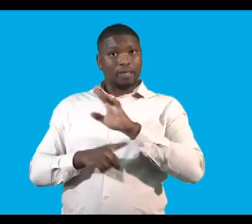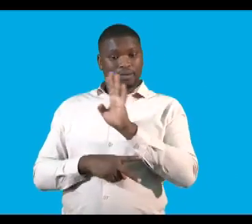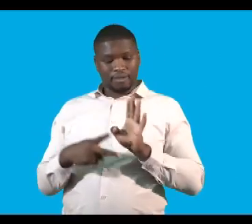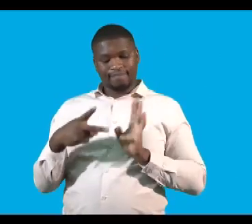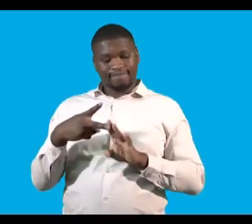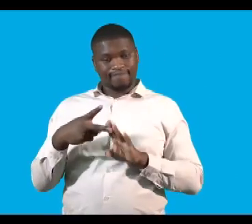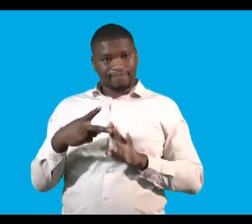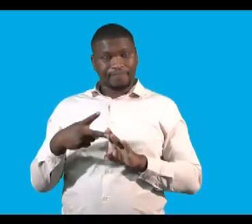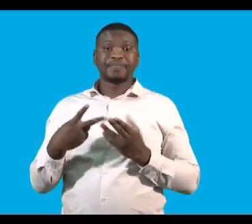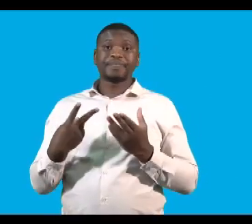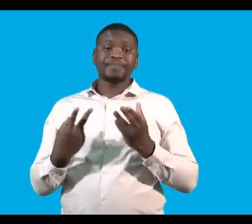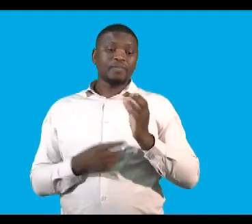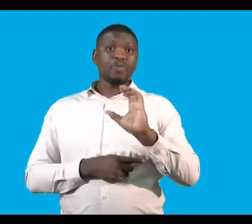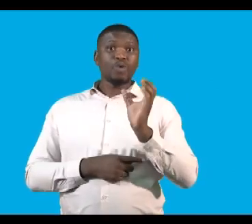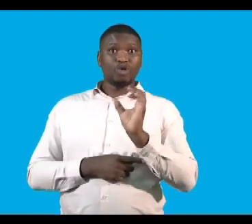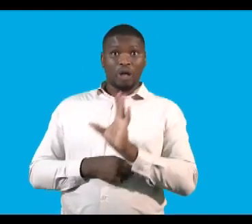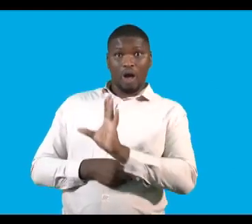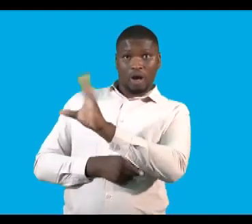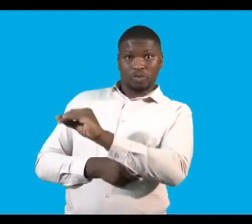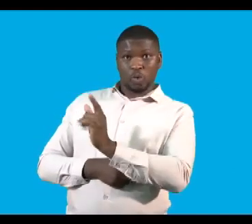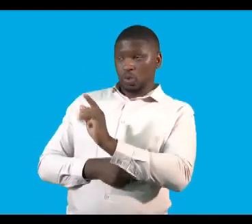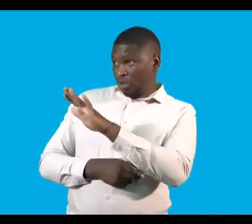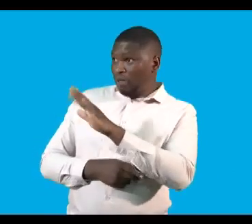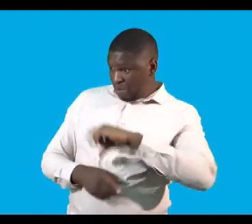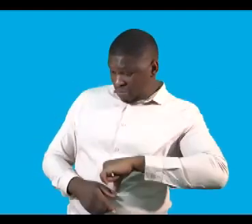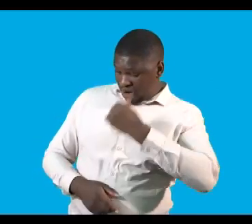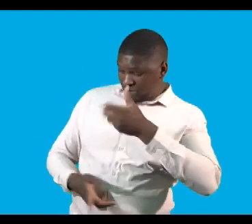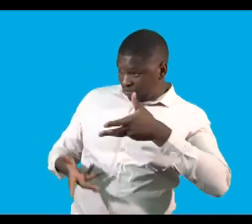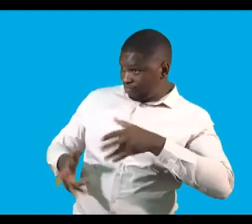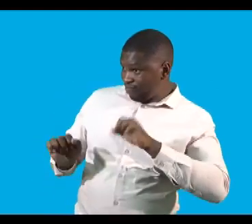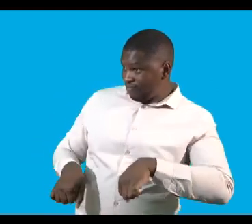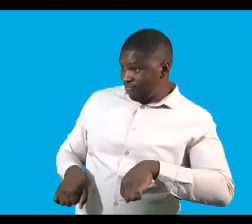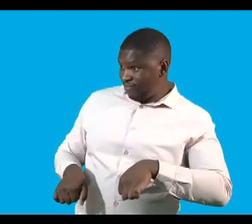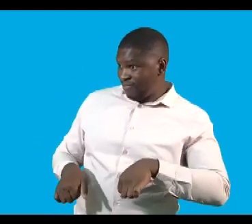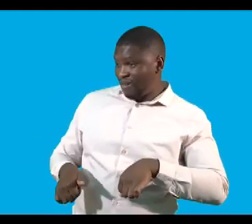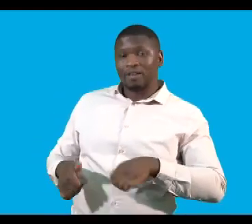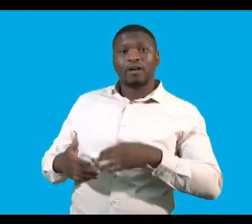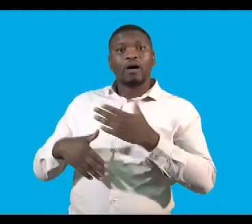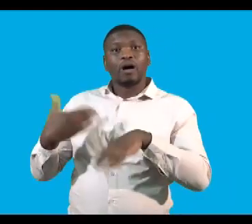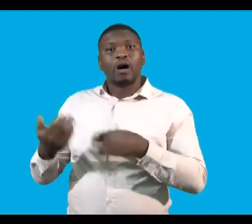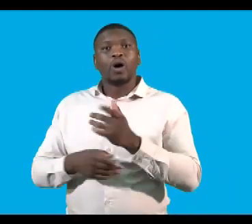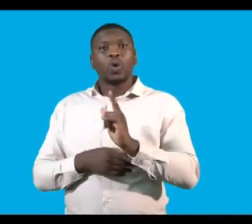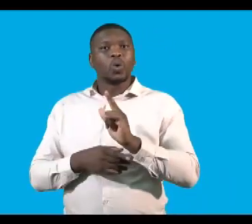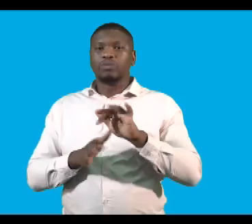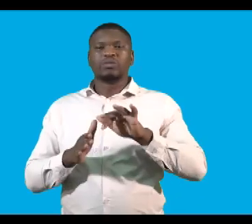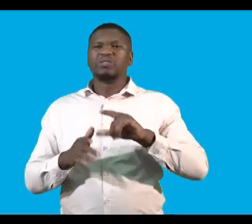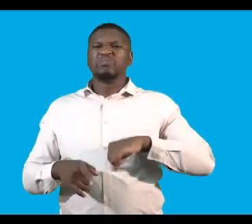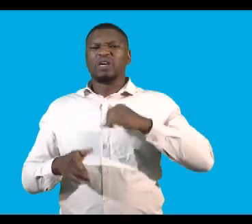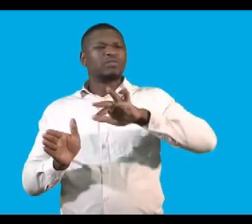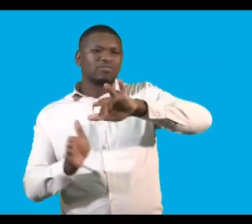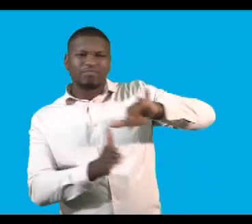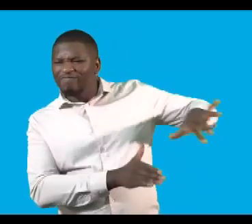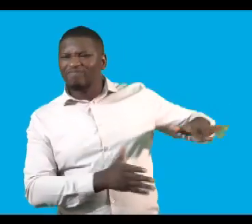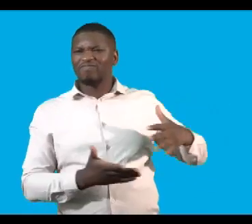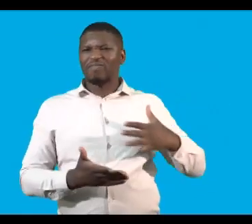for validation from Lucy in frame 3. He thinks that she will be proud of him. But this is sidelined by Lucy's dominant